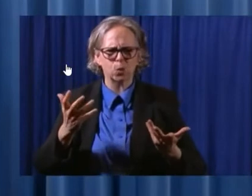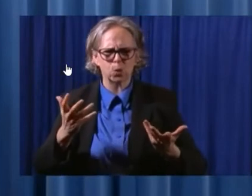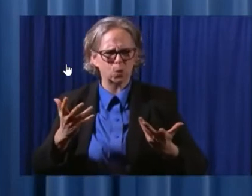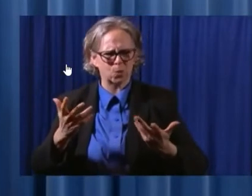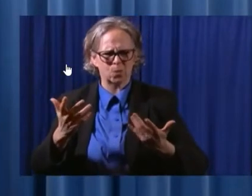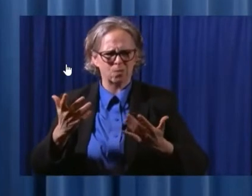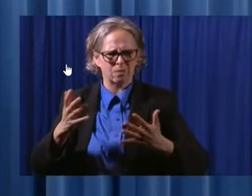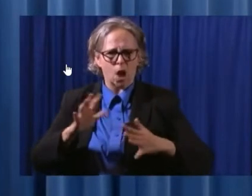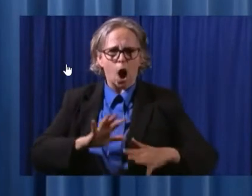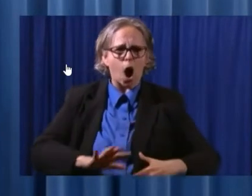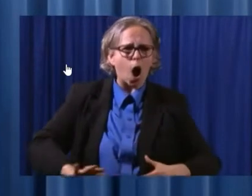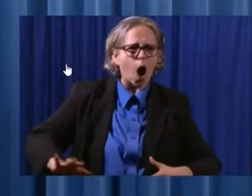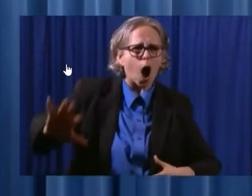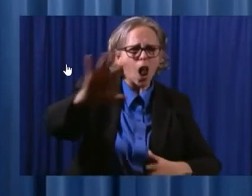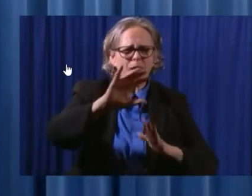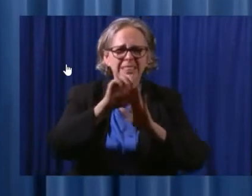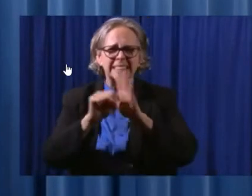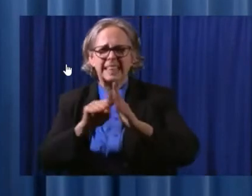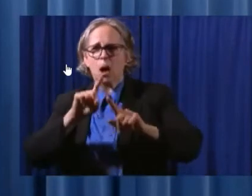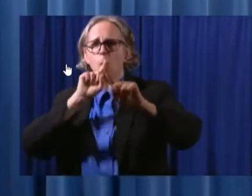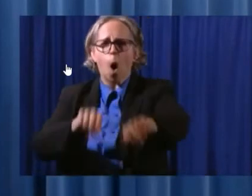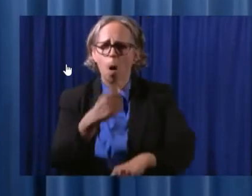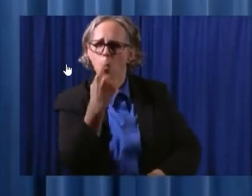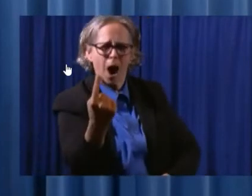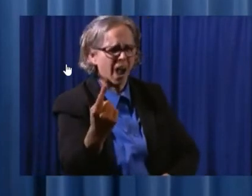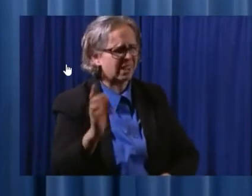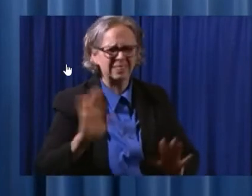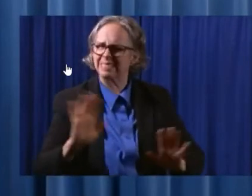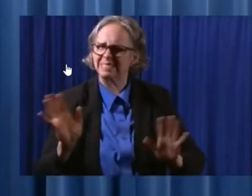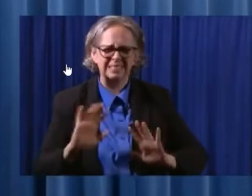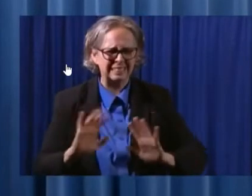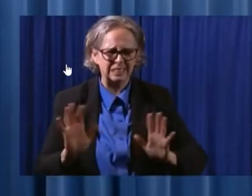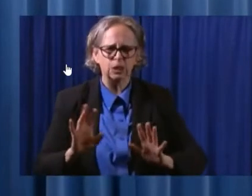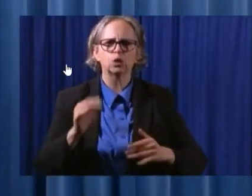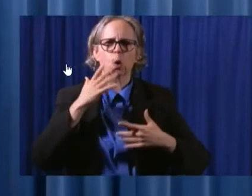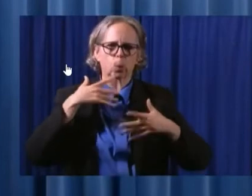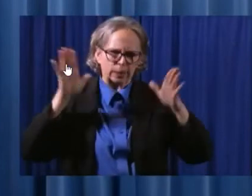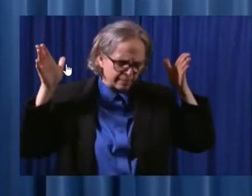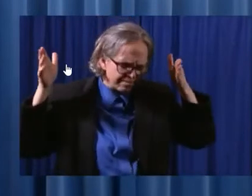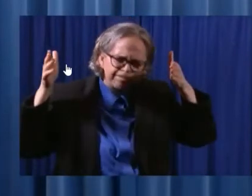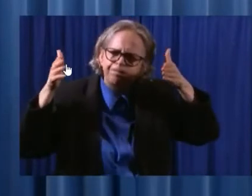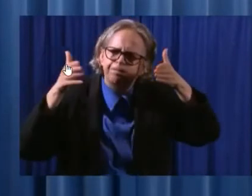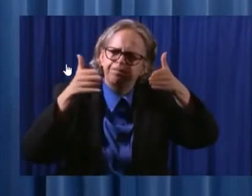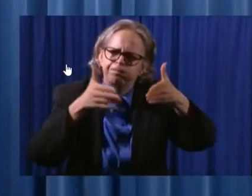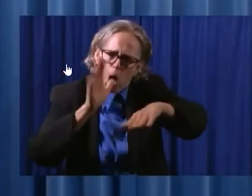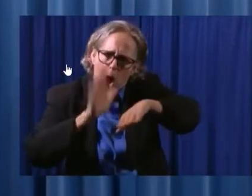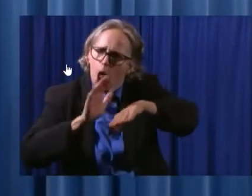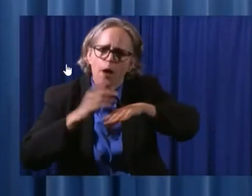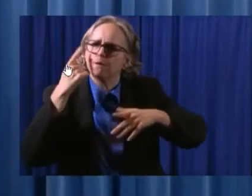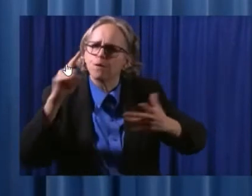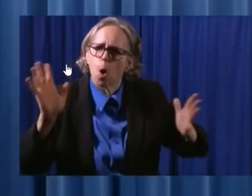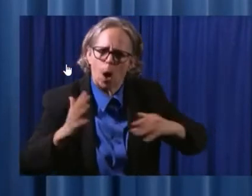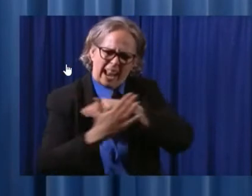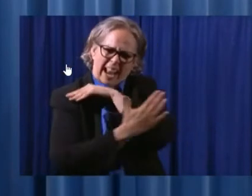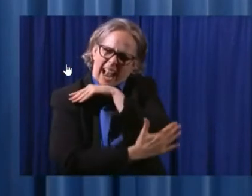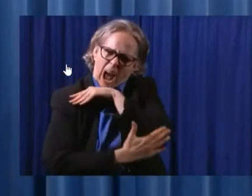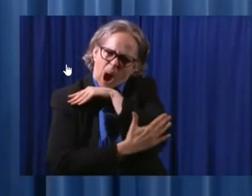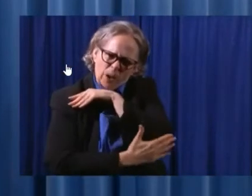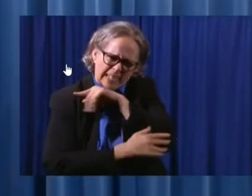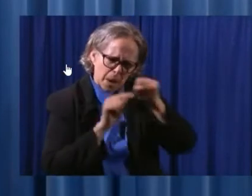different counties, differently. And so what we have come up with, we're announcing today, is a way to do